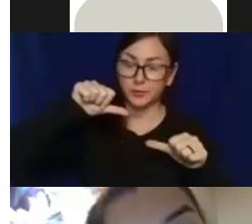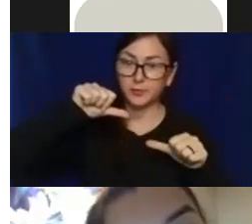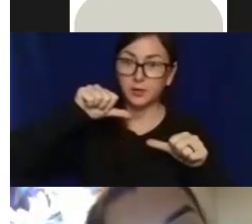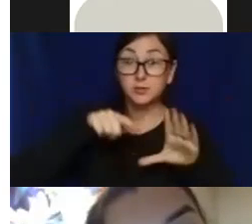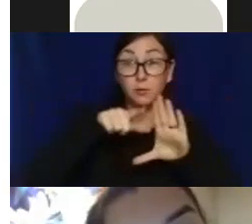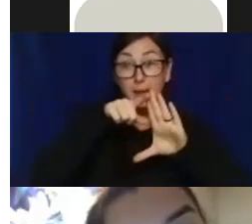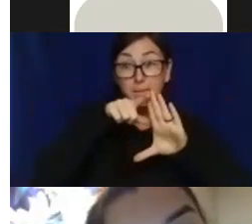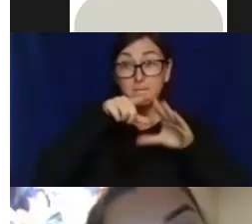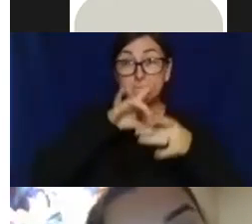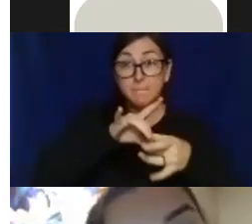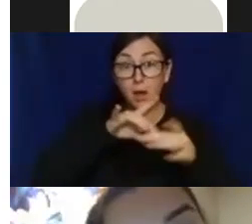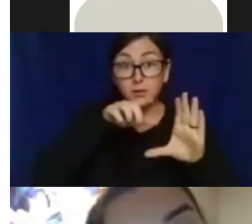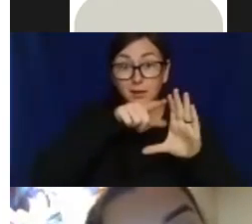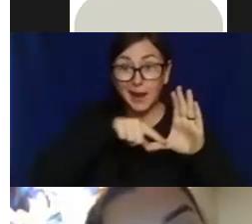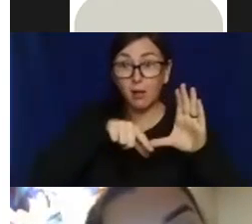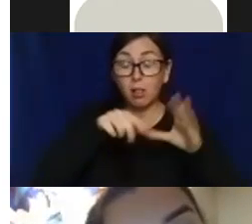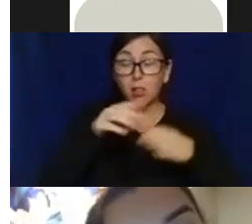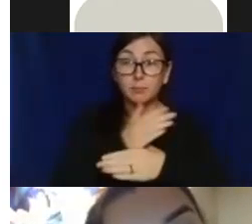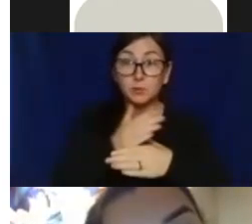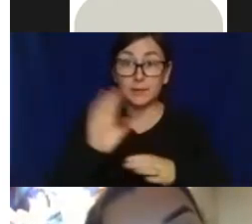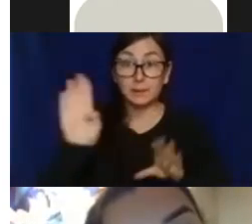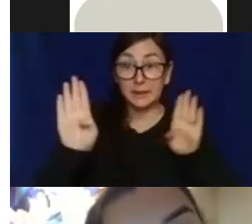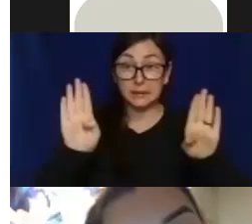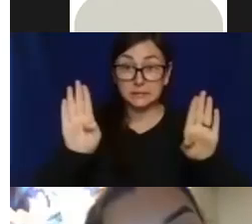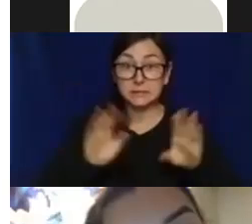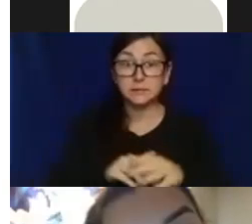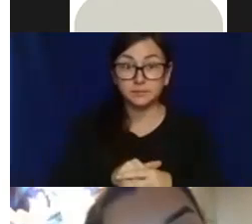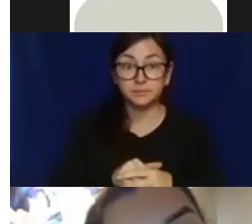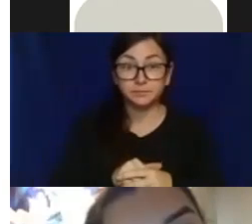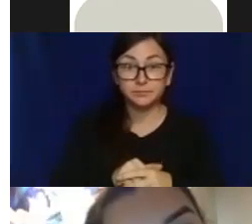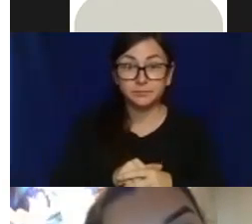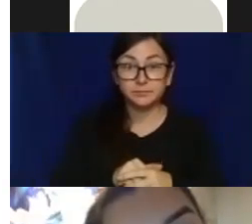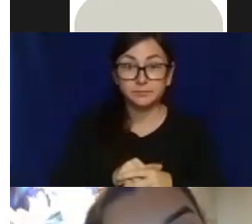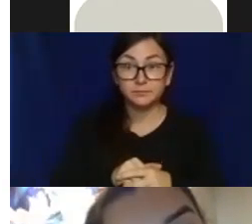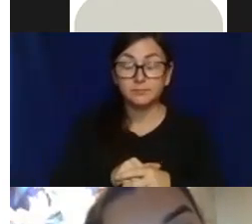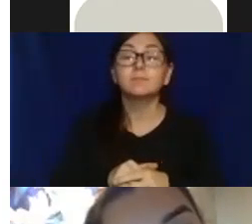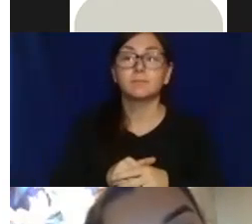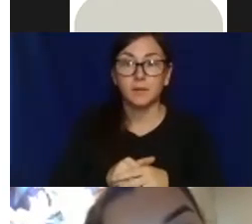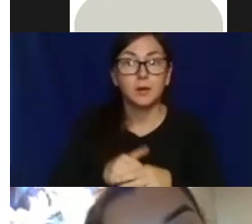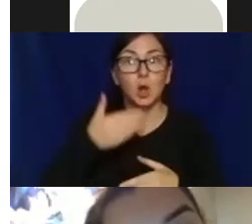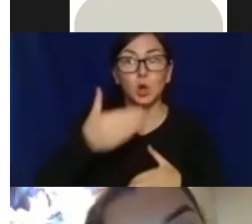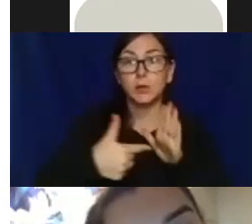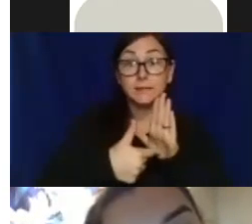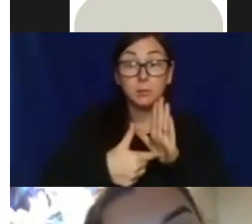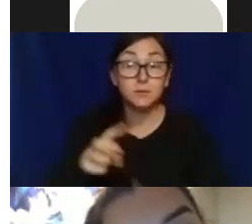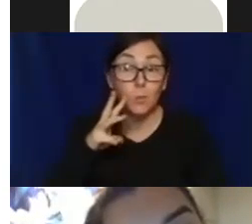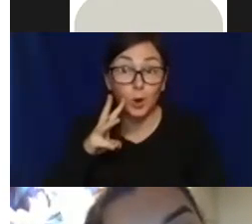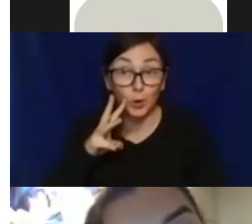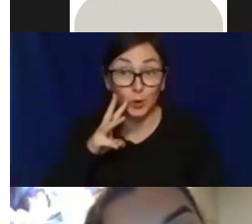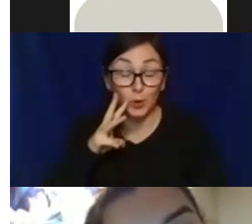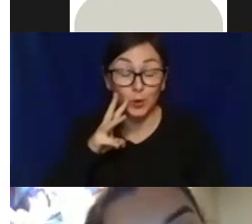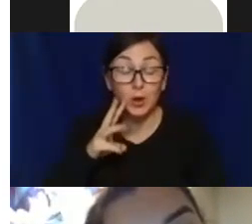between the B's, whatever B's are there, and this is a good example, would be water, H2O,